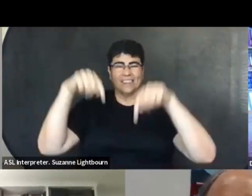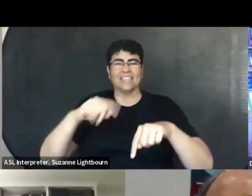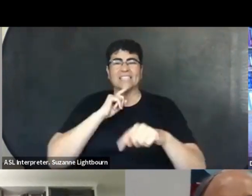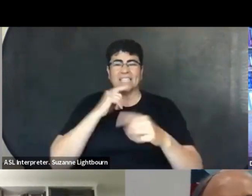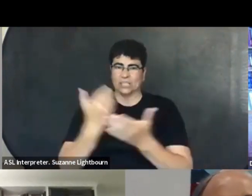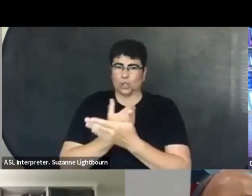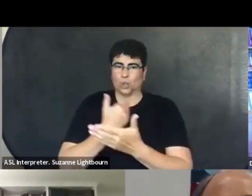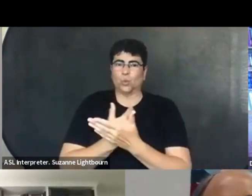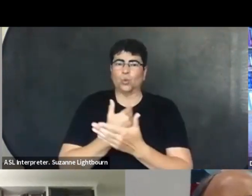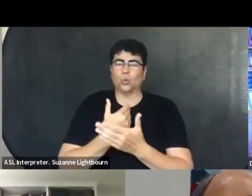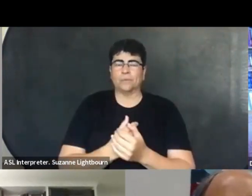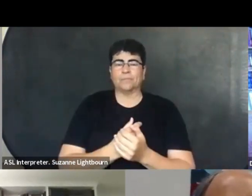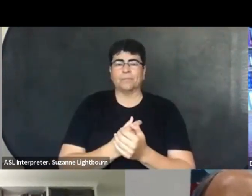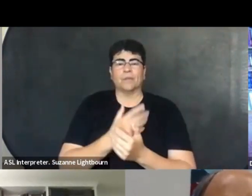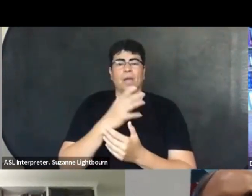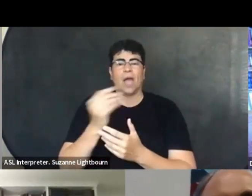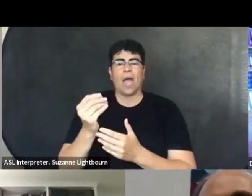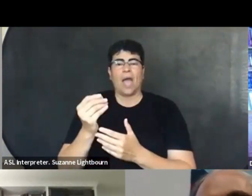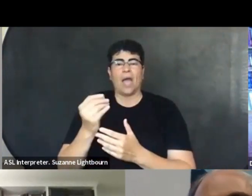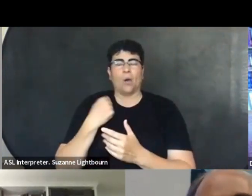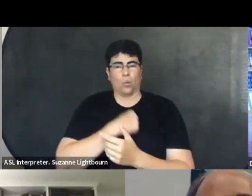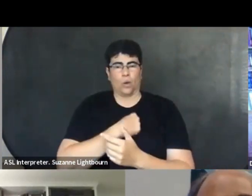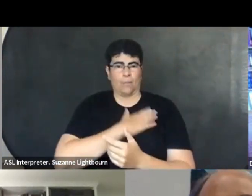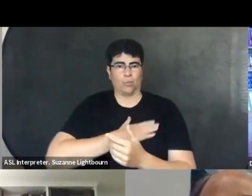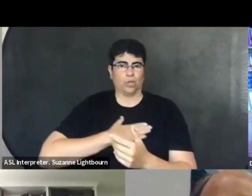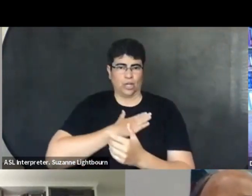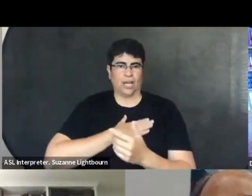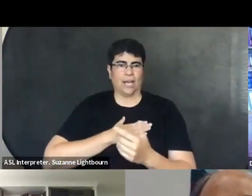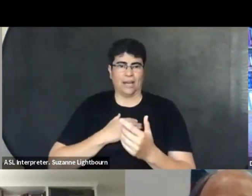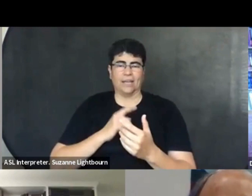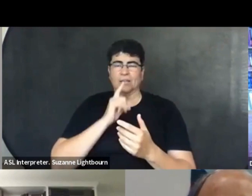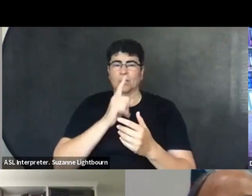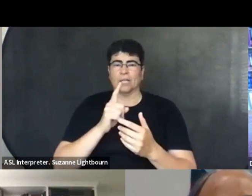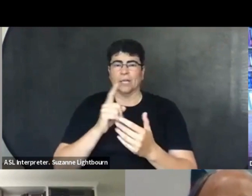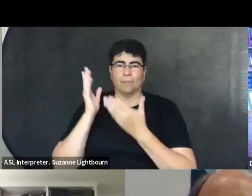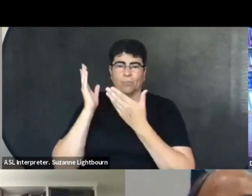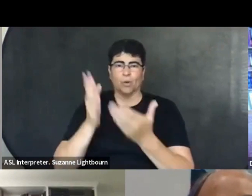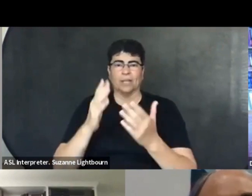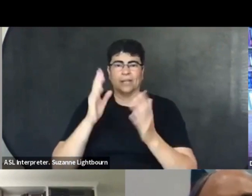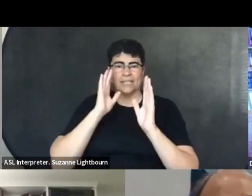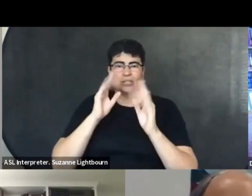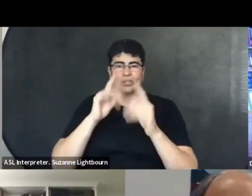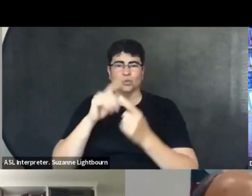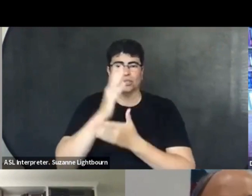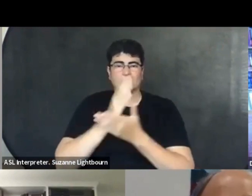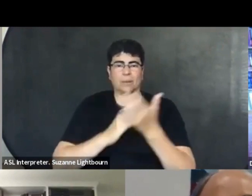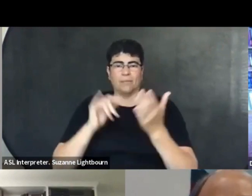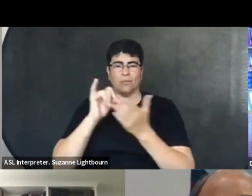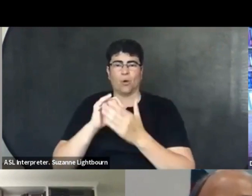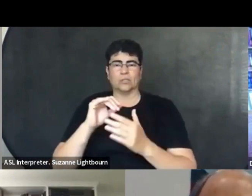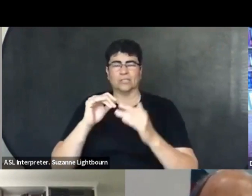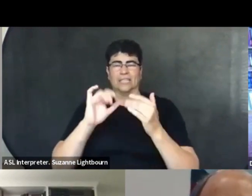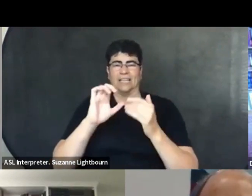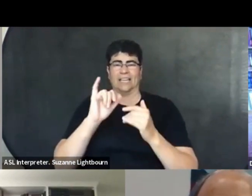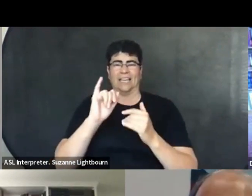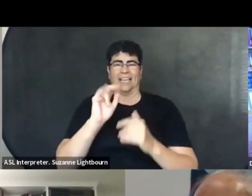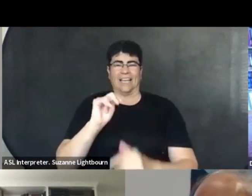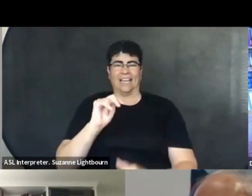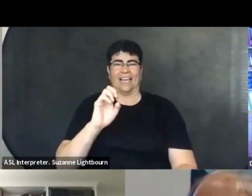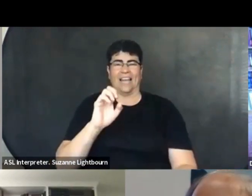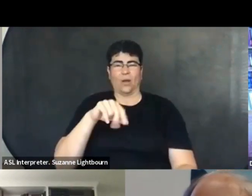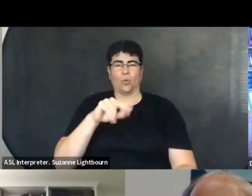new. And we appreciate essentially bringing the attention to some of these inequities in our